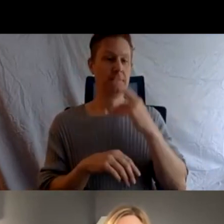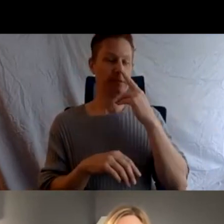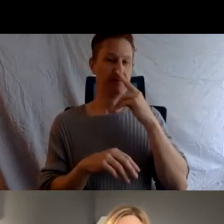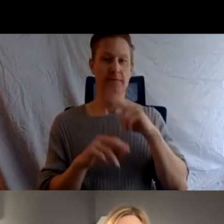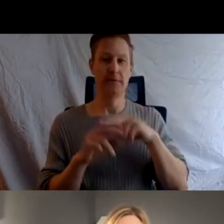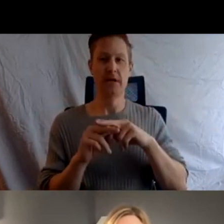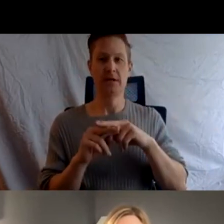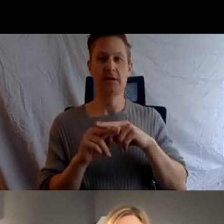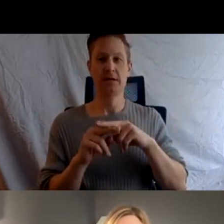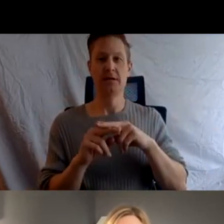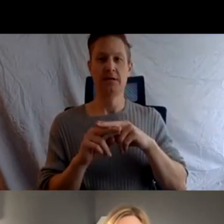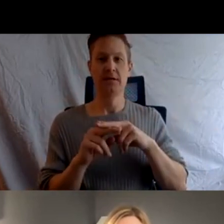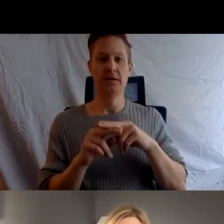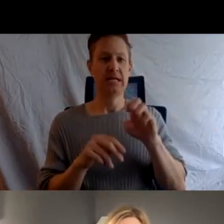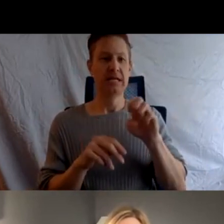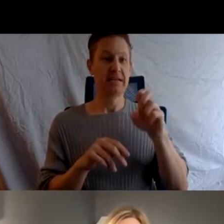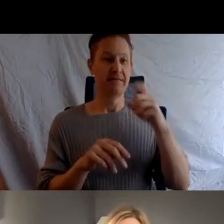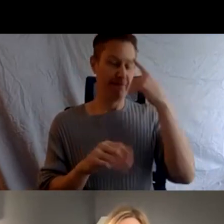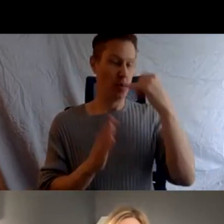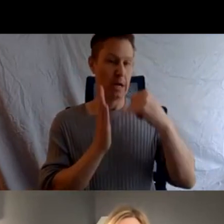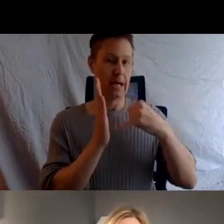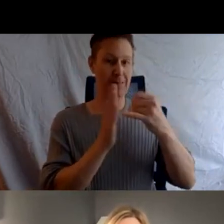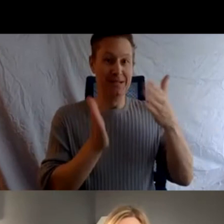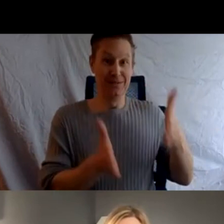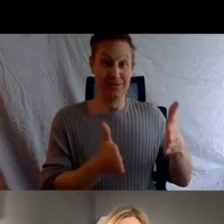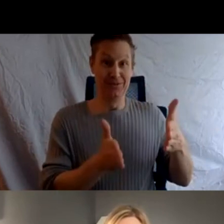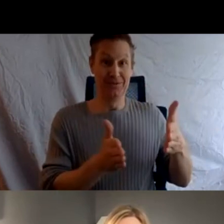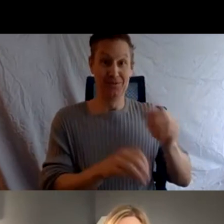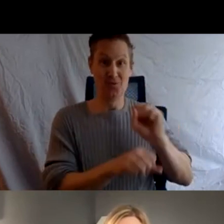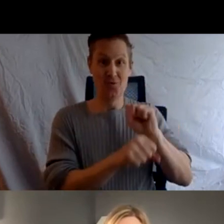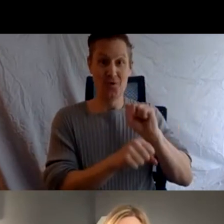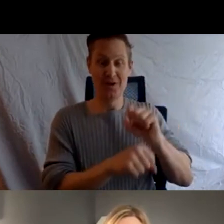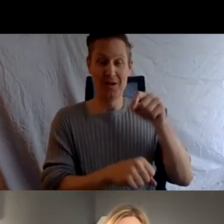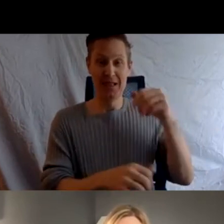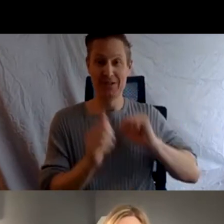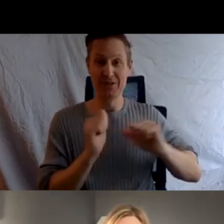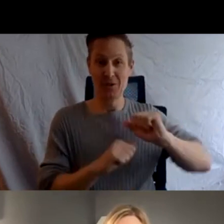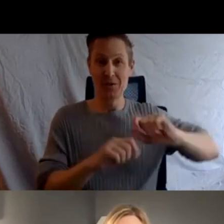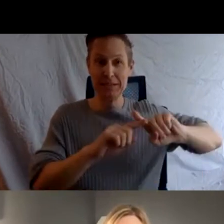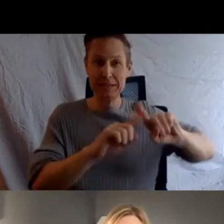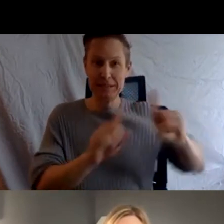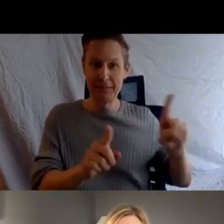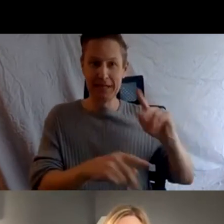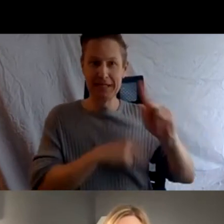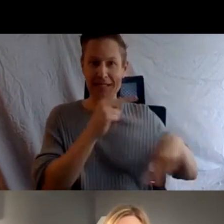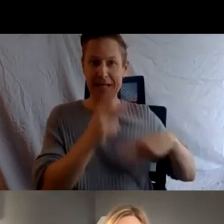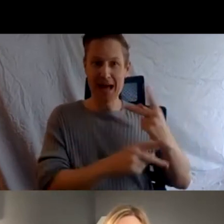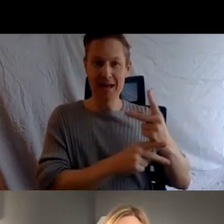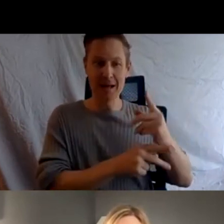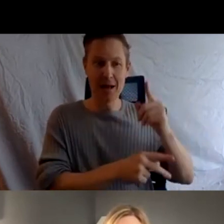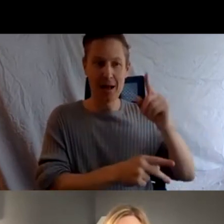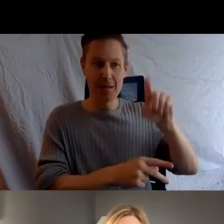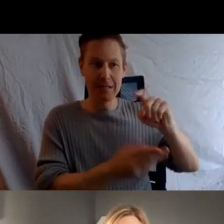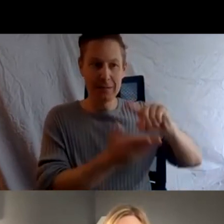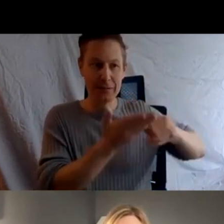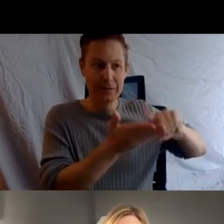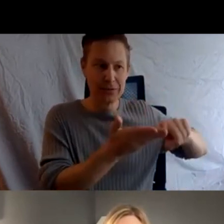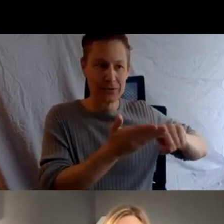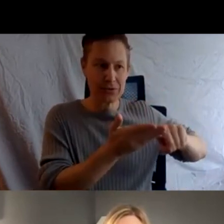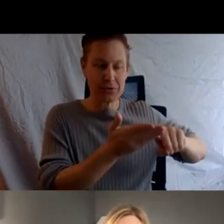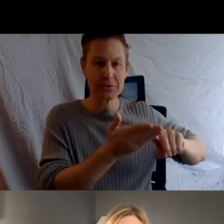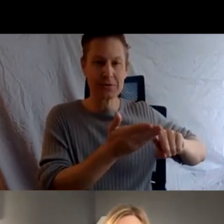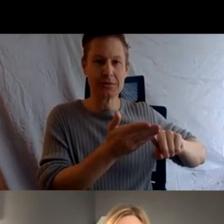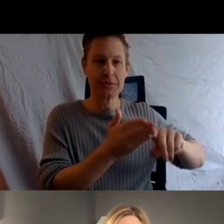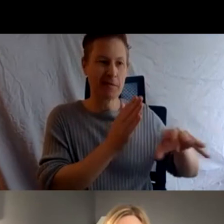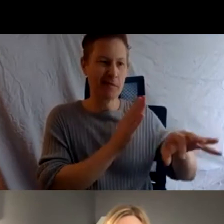was probably fun even for the animators to do something that was a little different, that they had to do a little research for, and